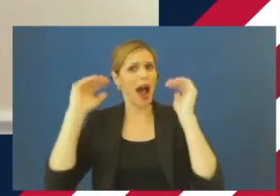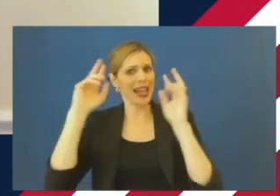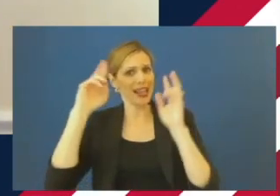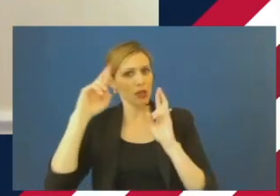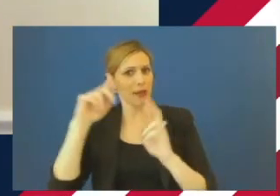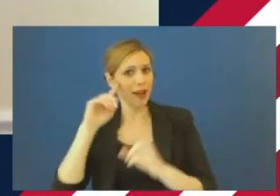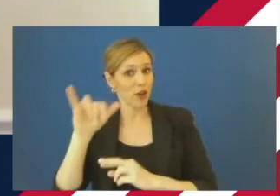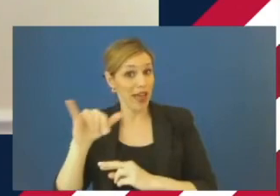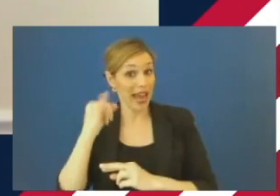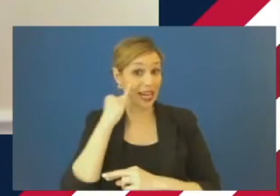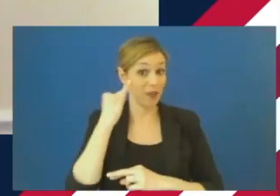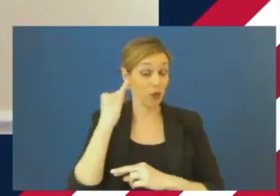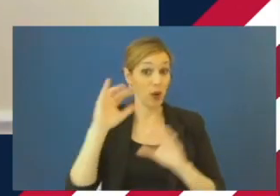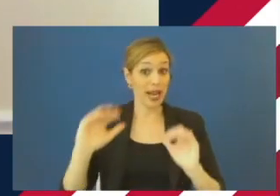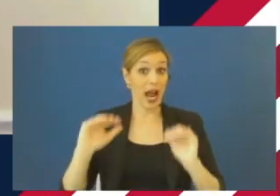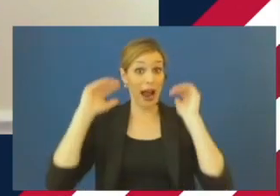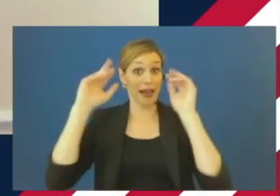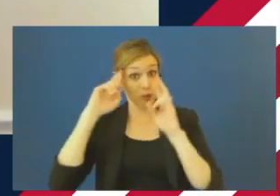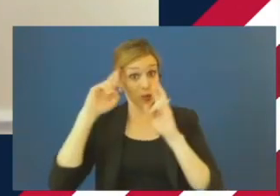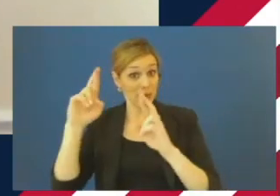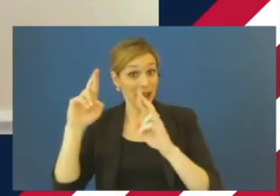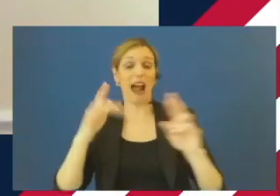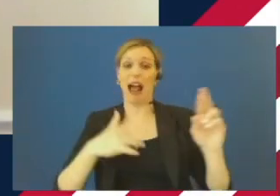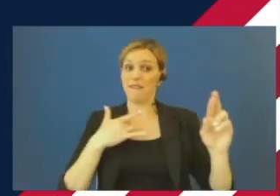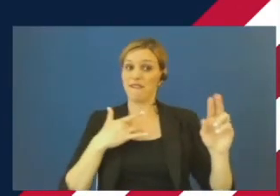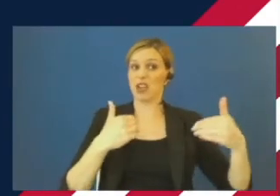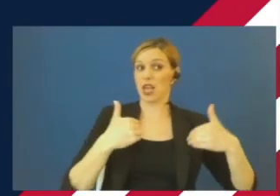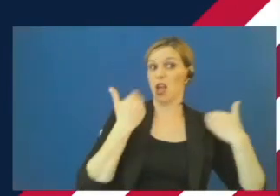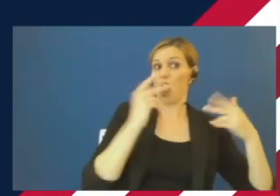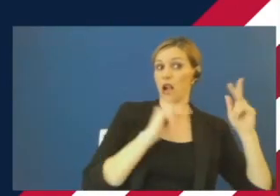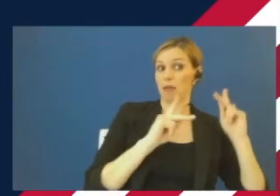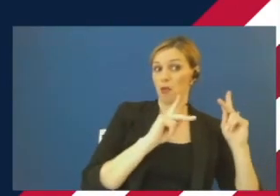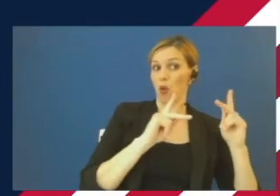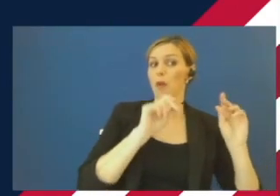believe those young people will come forward.